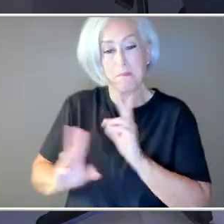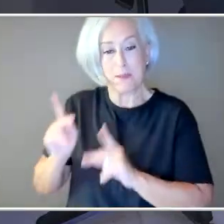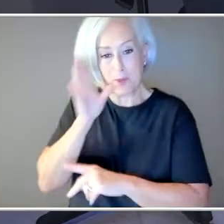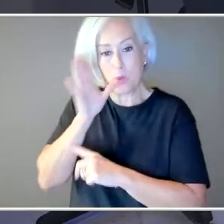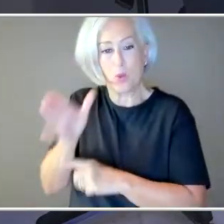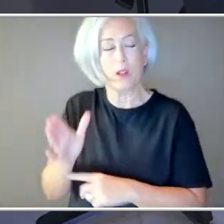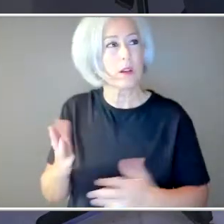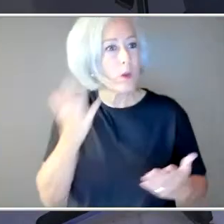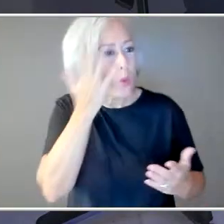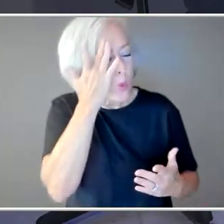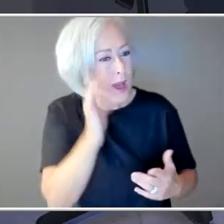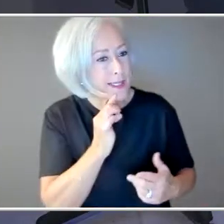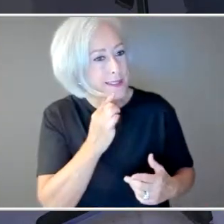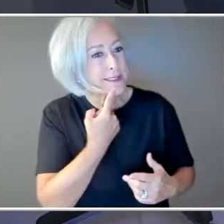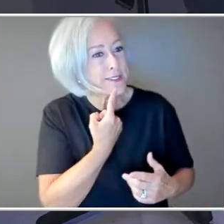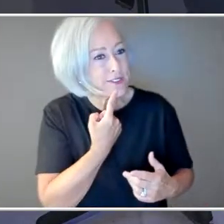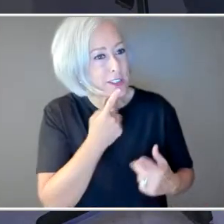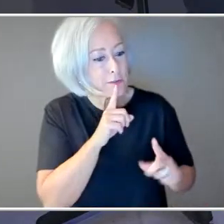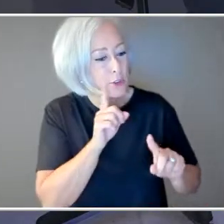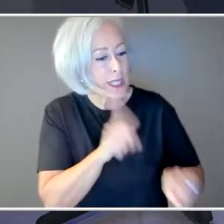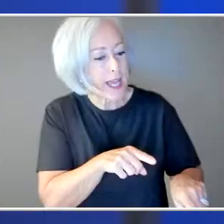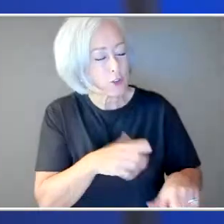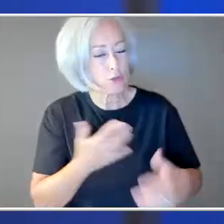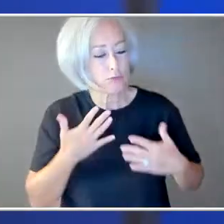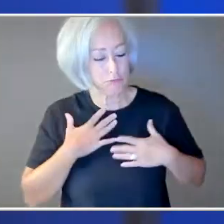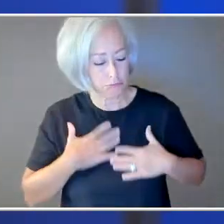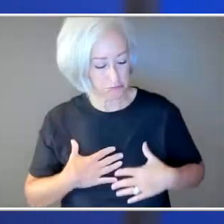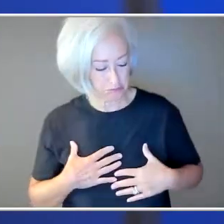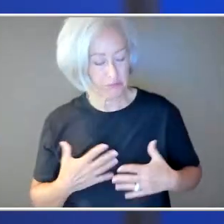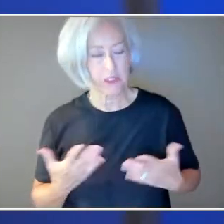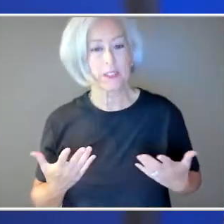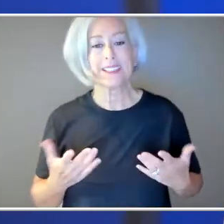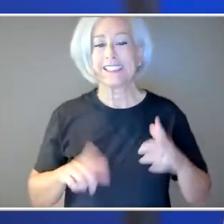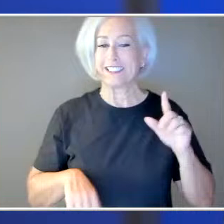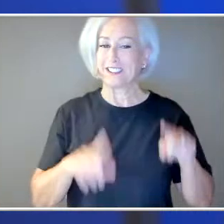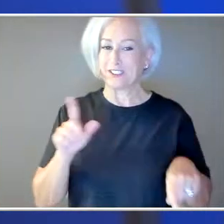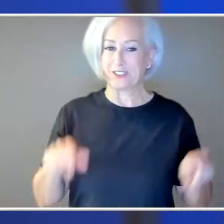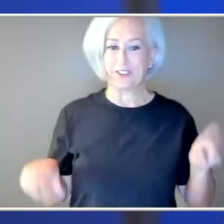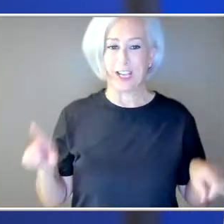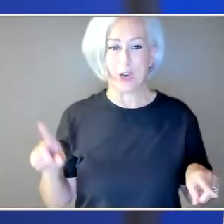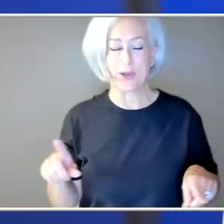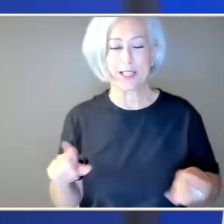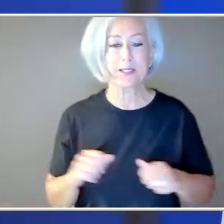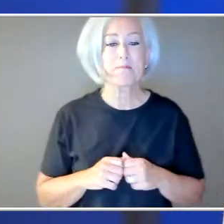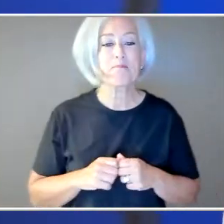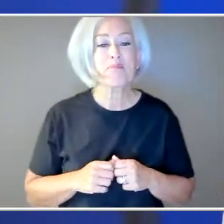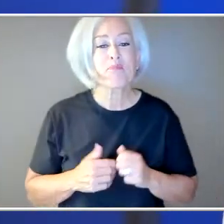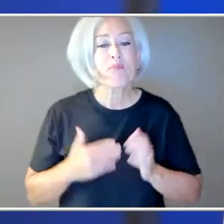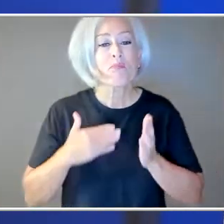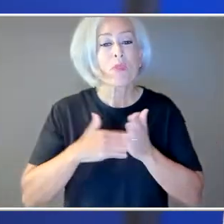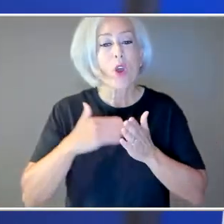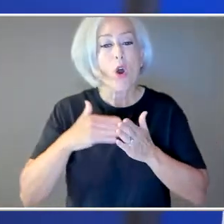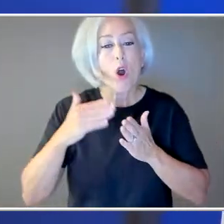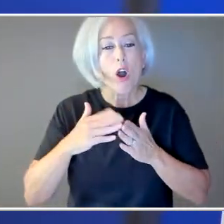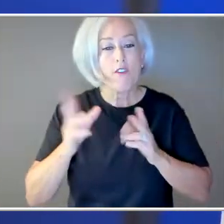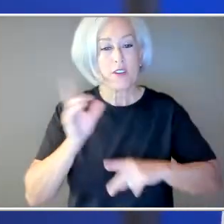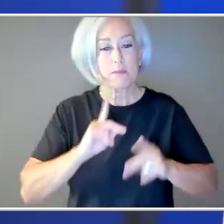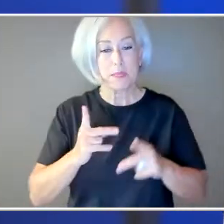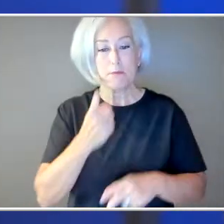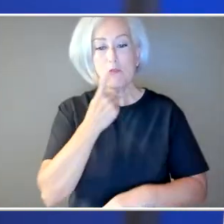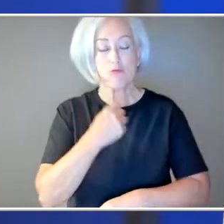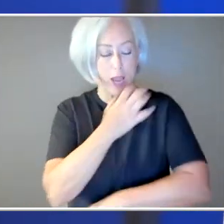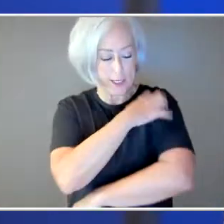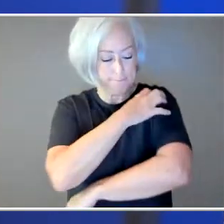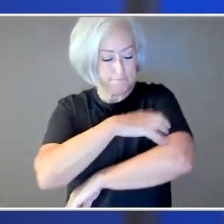severe? Yeah, so it varies. Many times people will get hives, but you